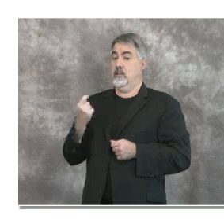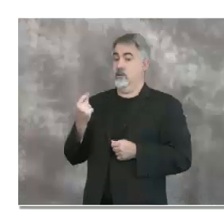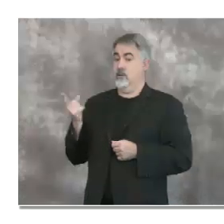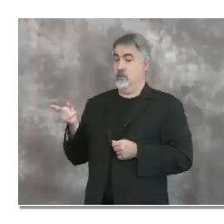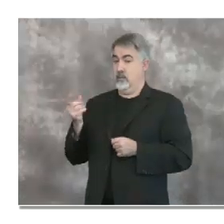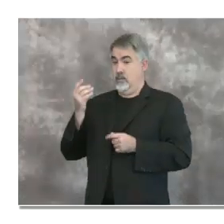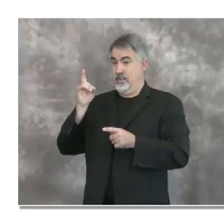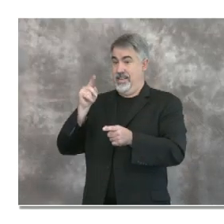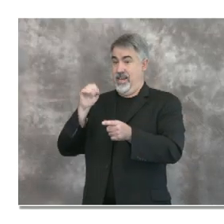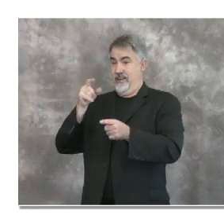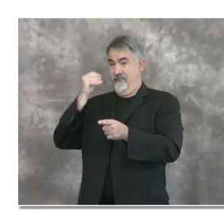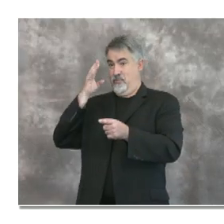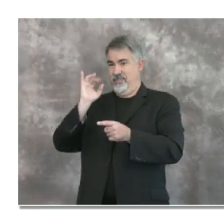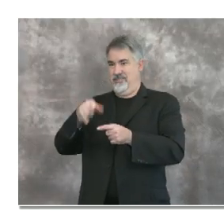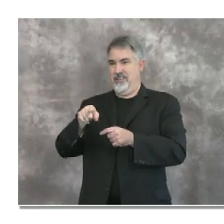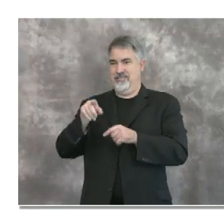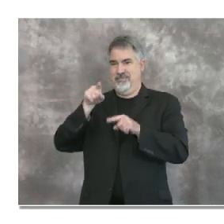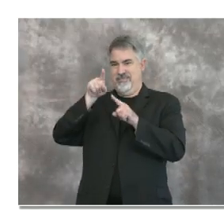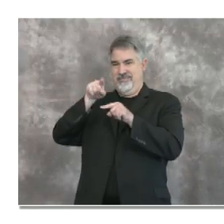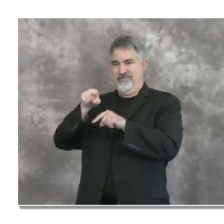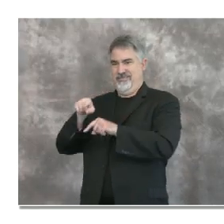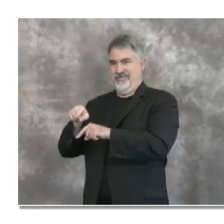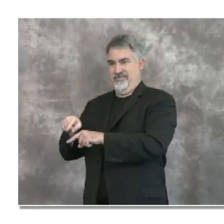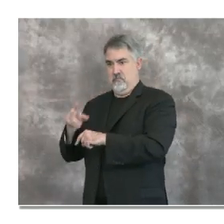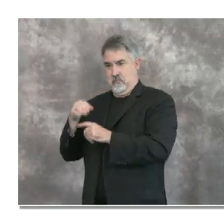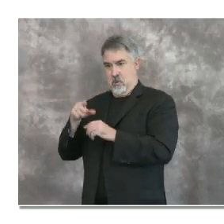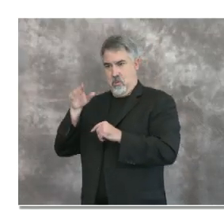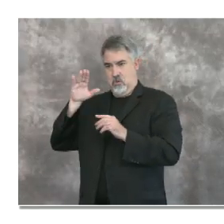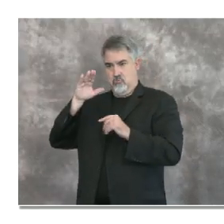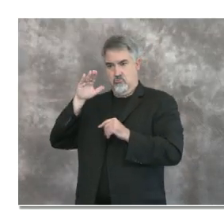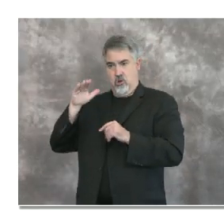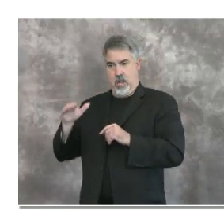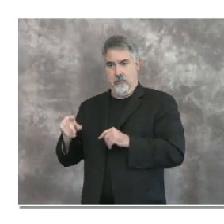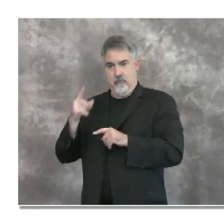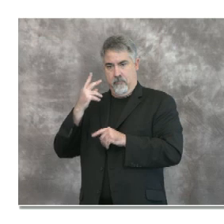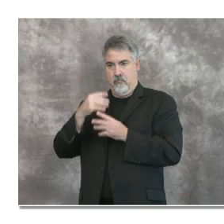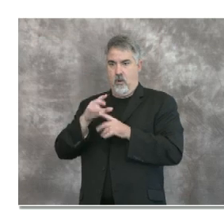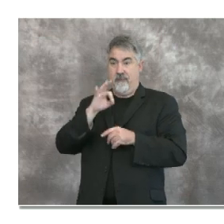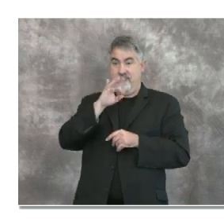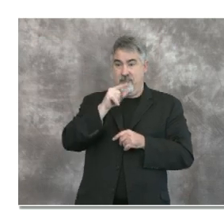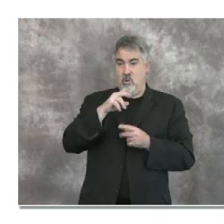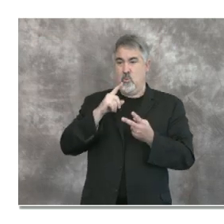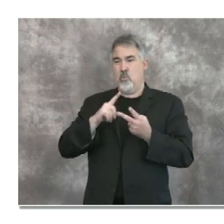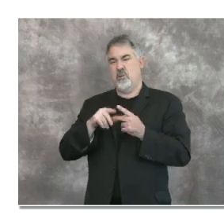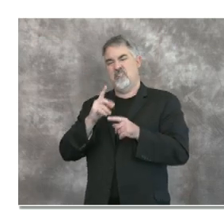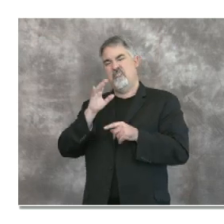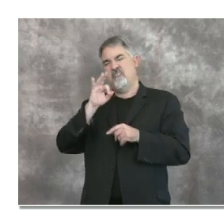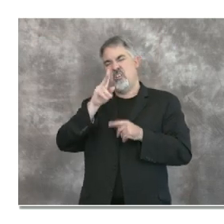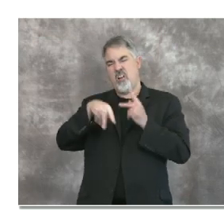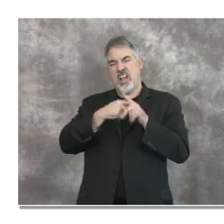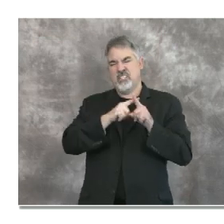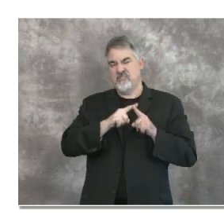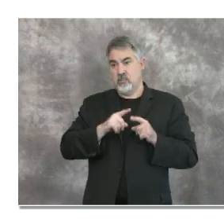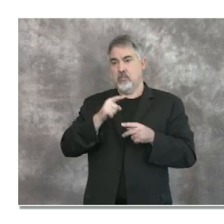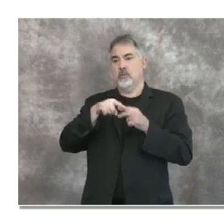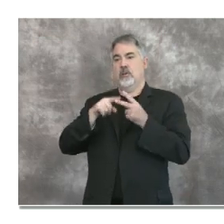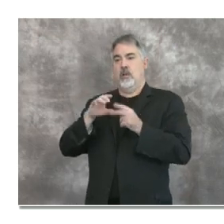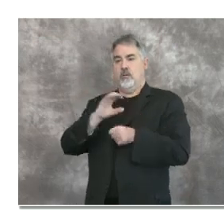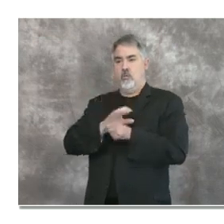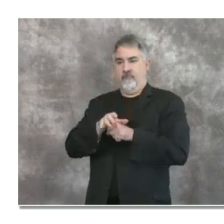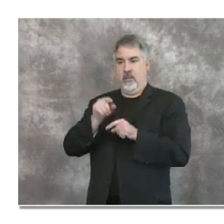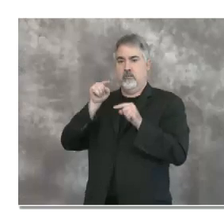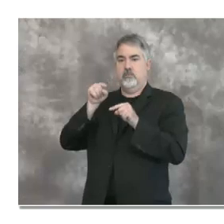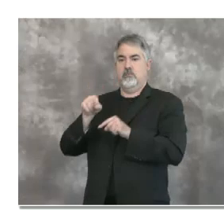both of those are, right here, are on a downward trend. So if you go back, if you will go back, staff.